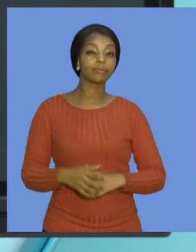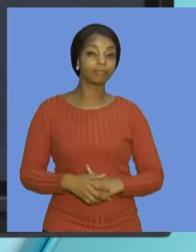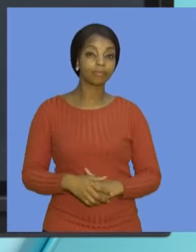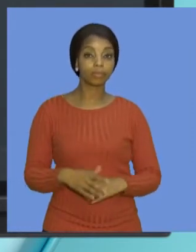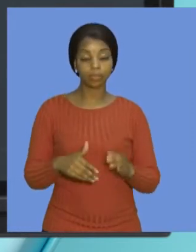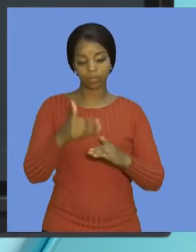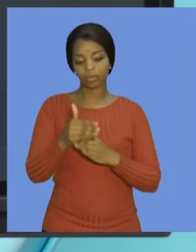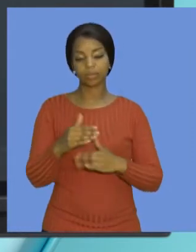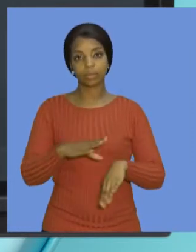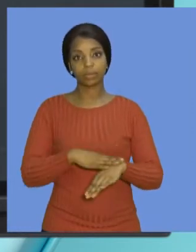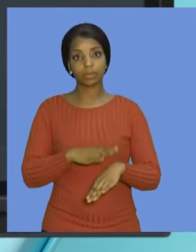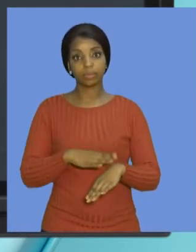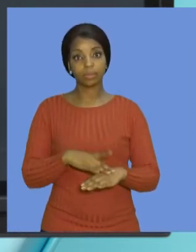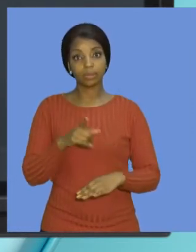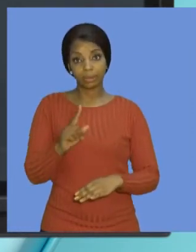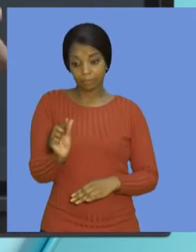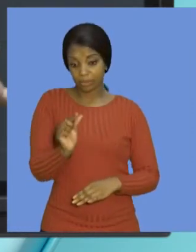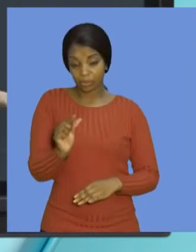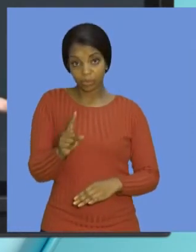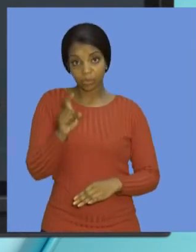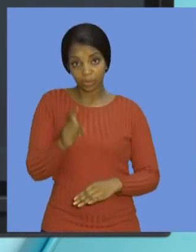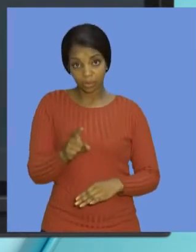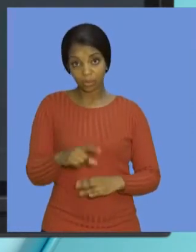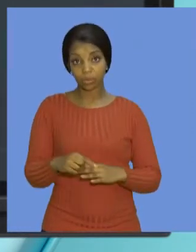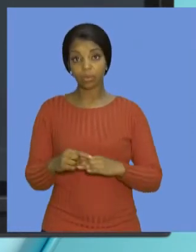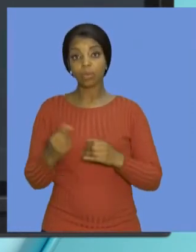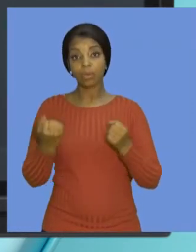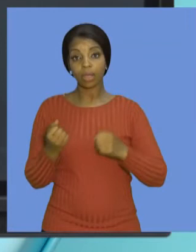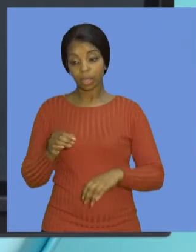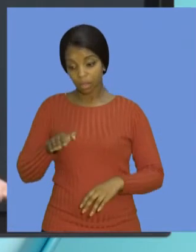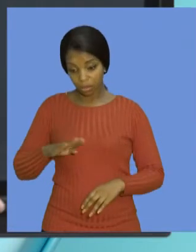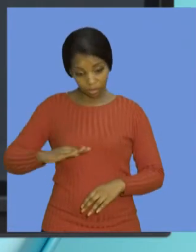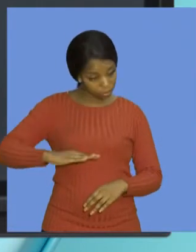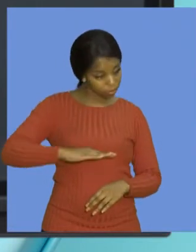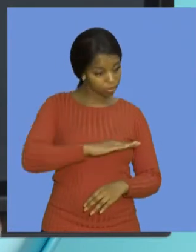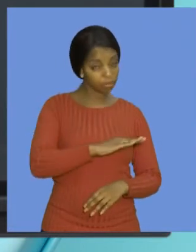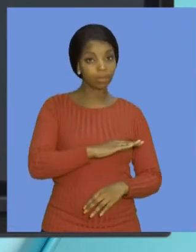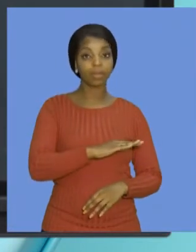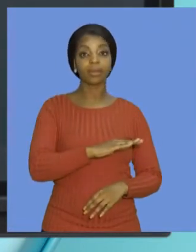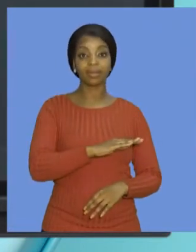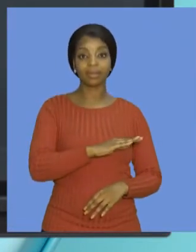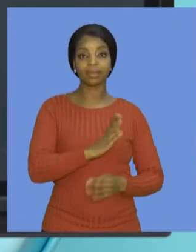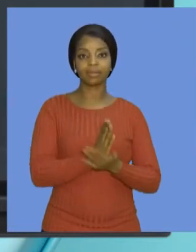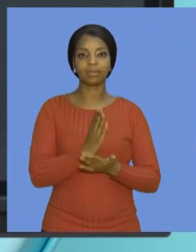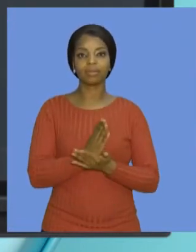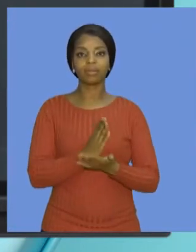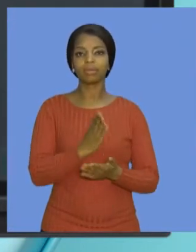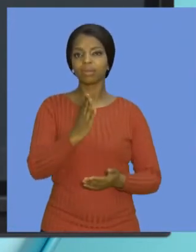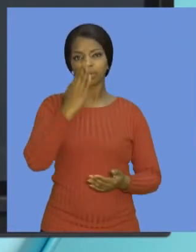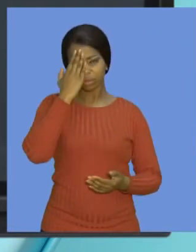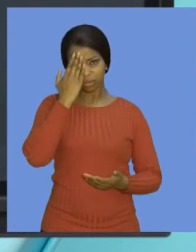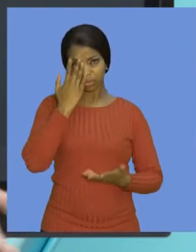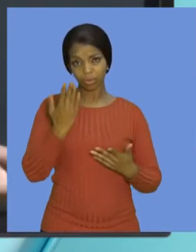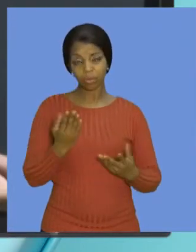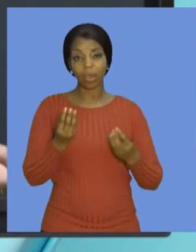there. So if you do buy that, as soon as you leave the dealership with that RS7, definitely you know that it will no longer